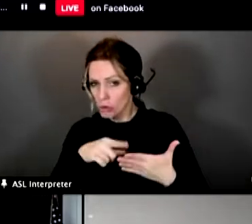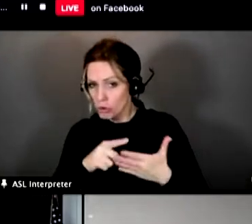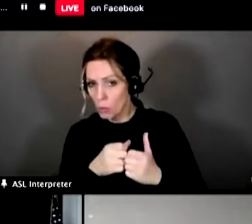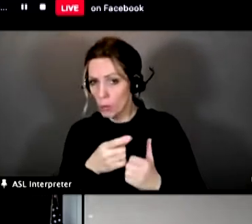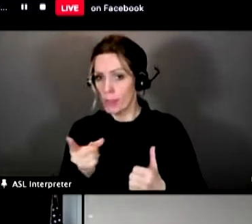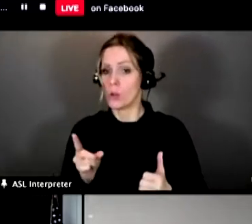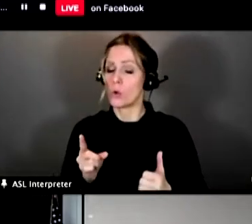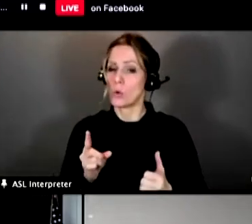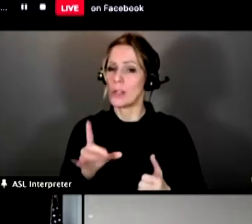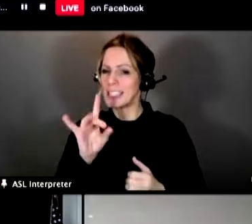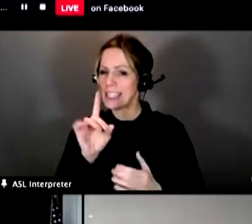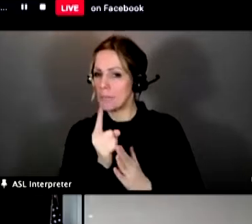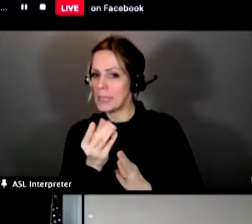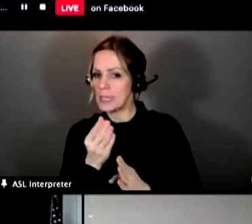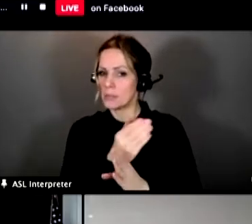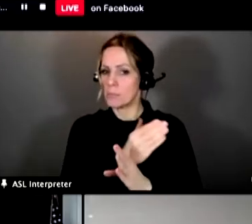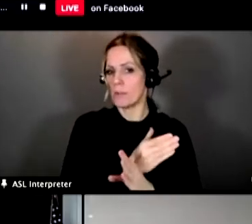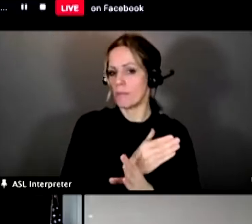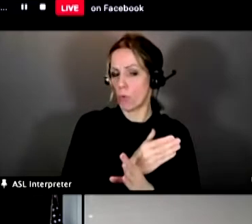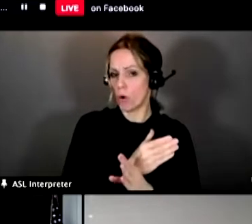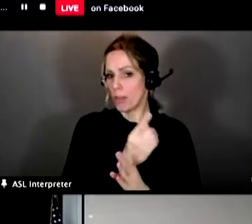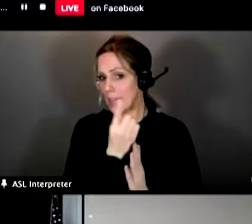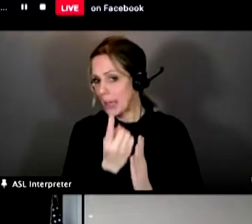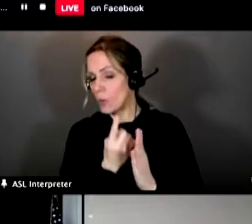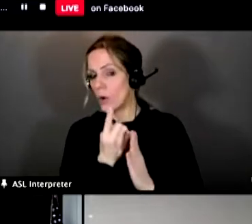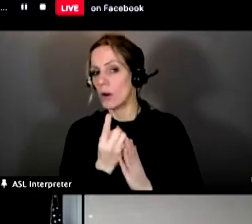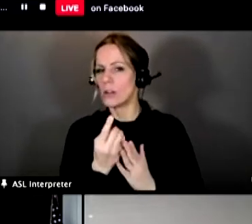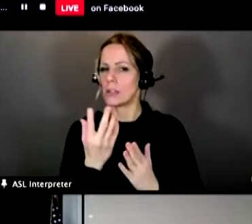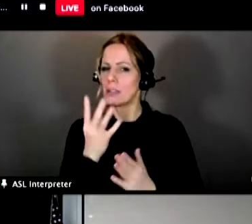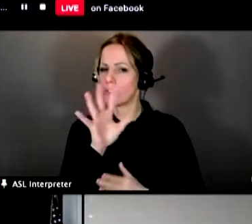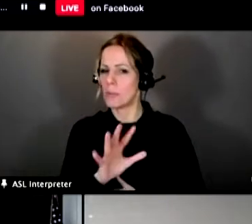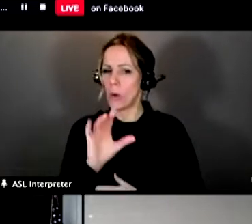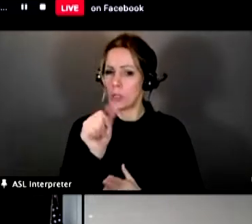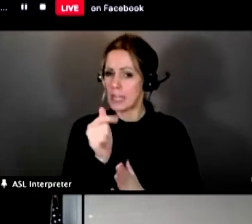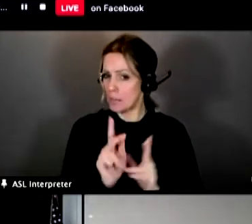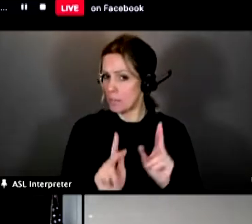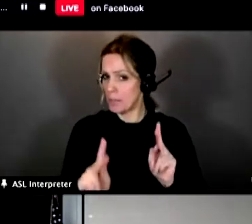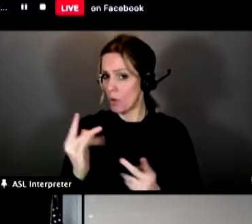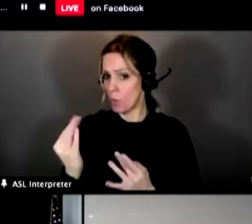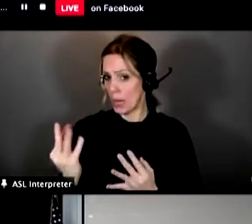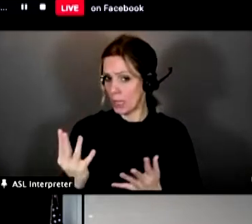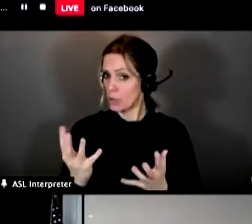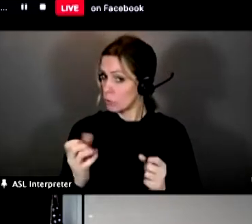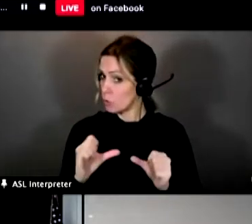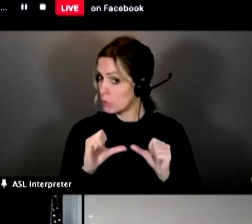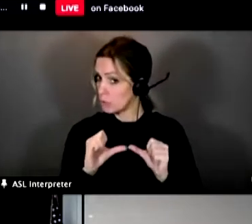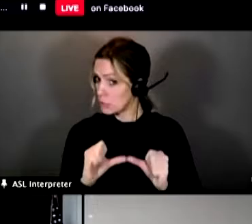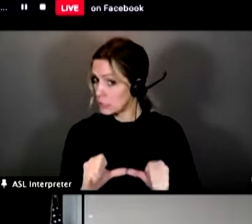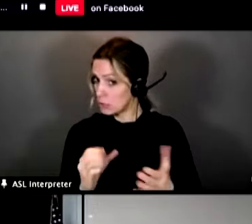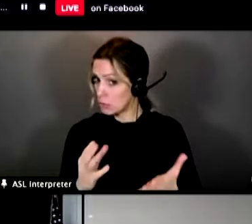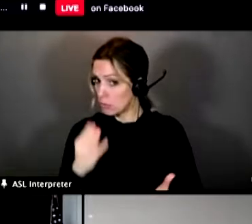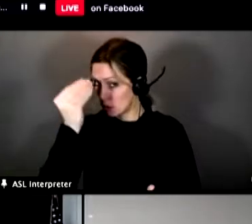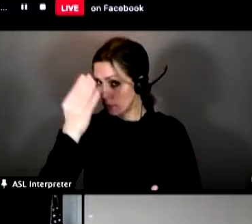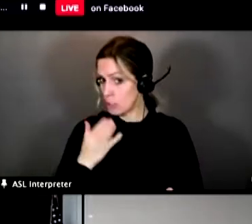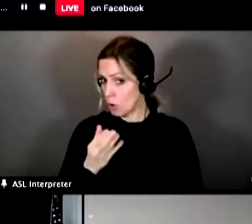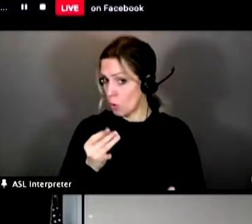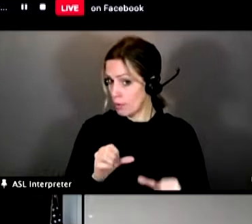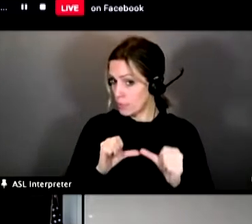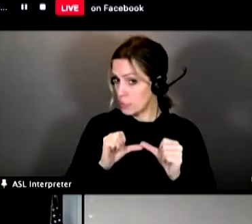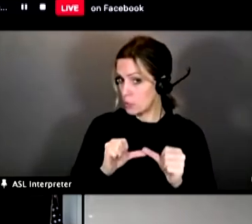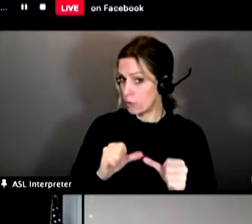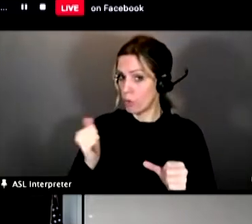10 callers left in the speaker queue. So I just wanted to get a signal that you'd like us to stay on long enough to get to all of the